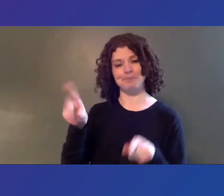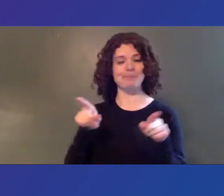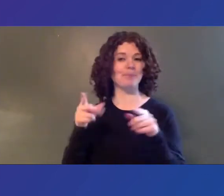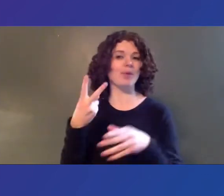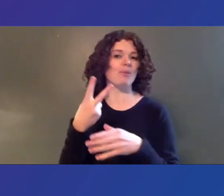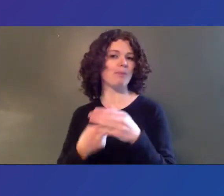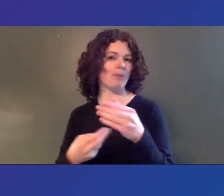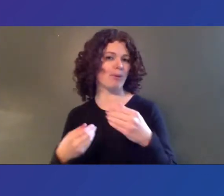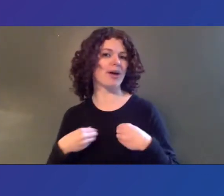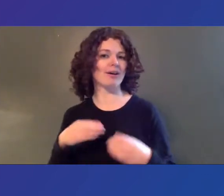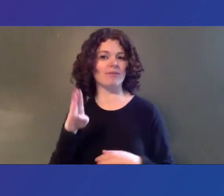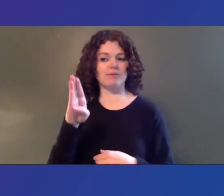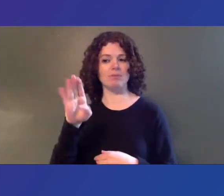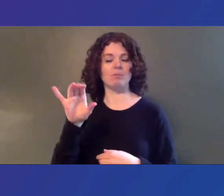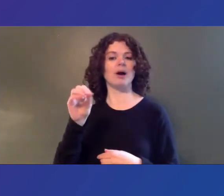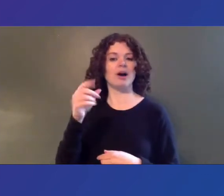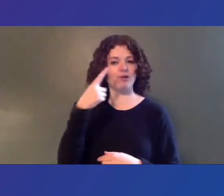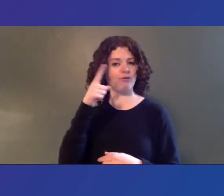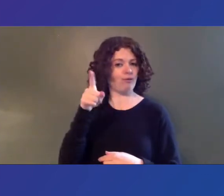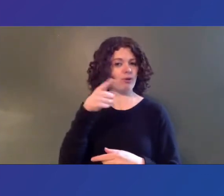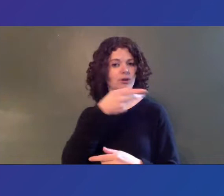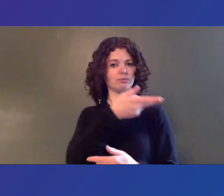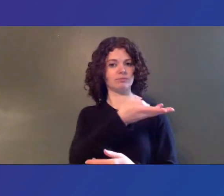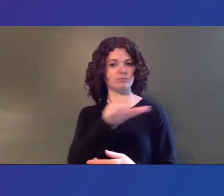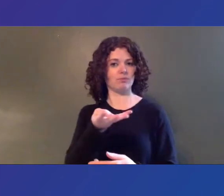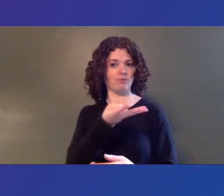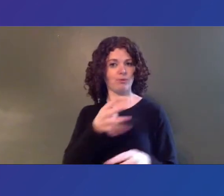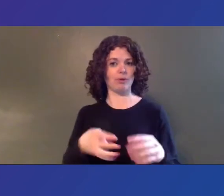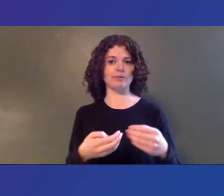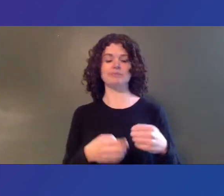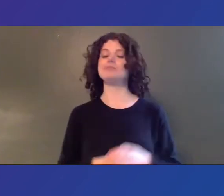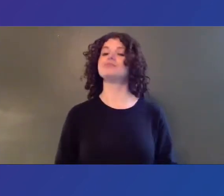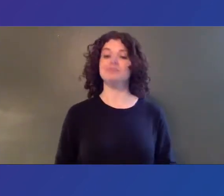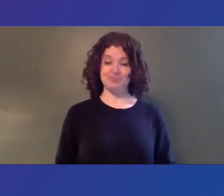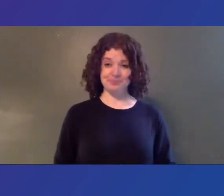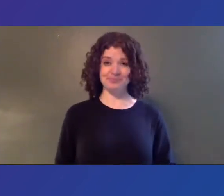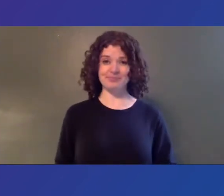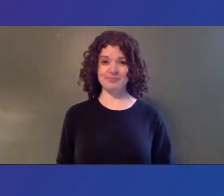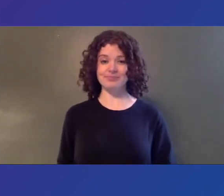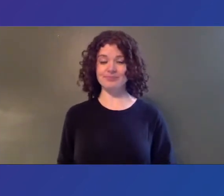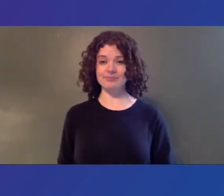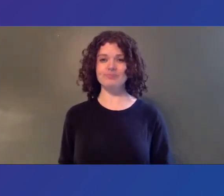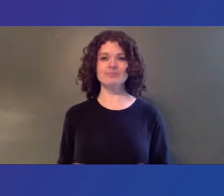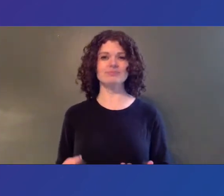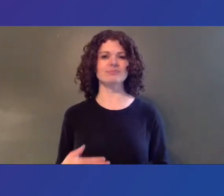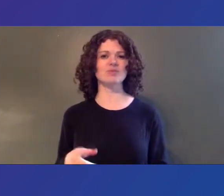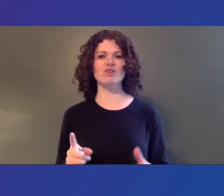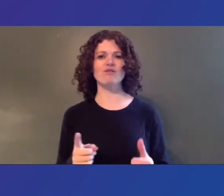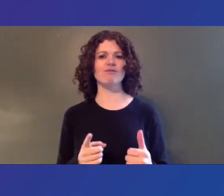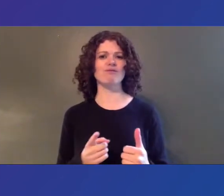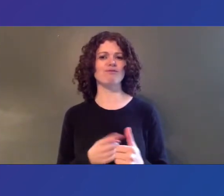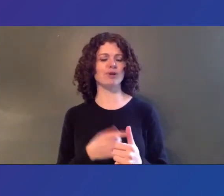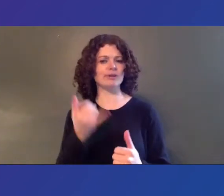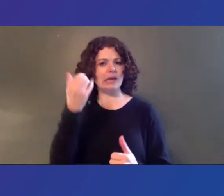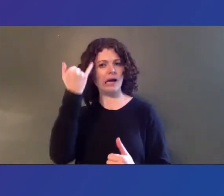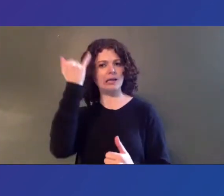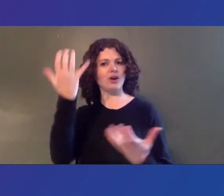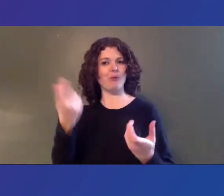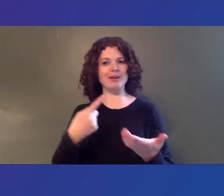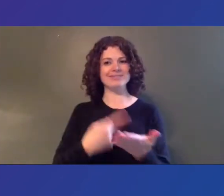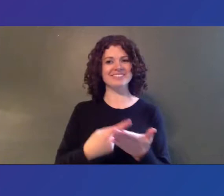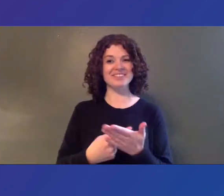more extensive bio that you can follow. I want to start off with this idea of the panic that Maxine just